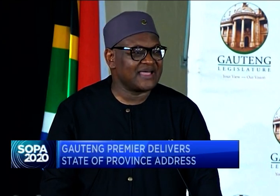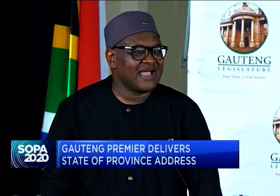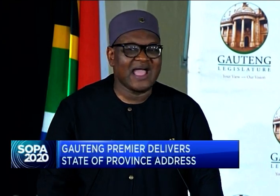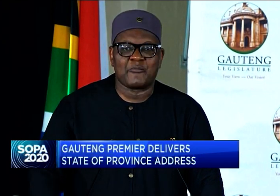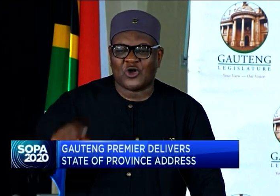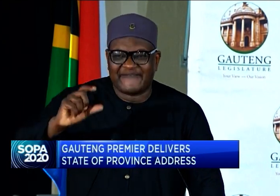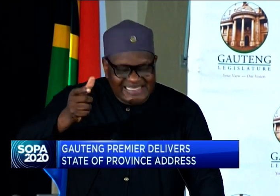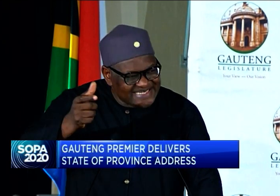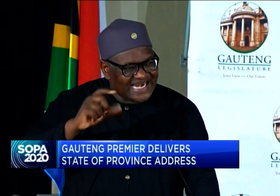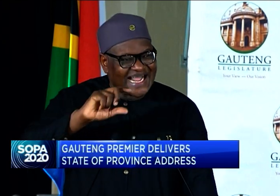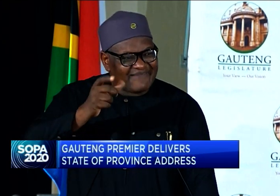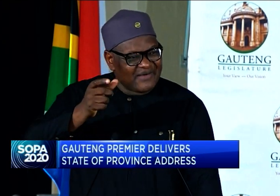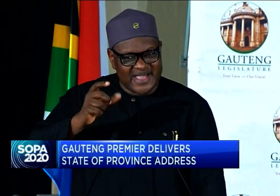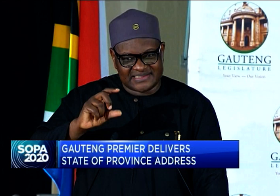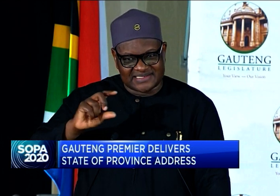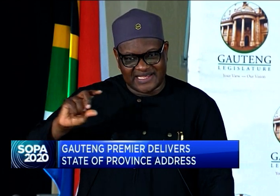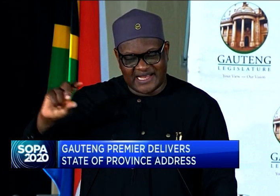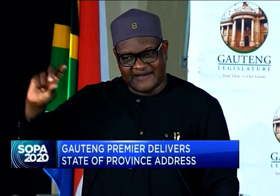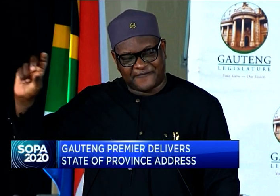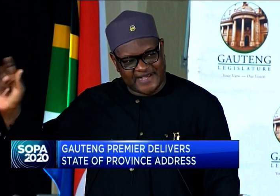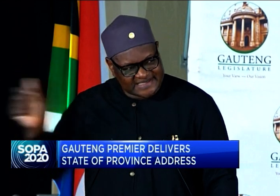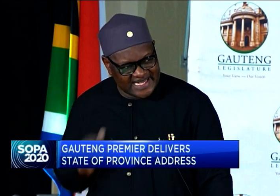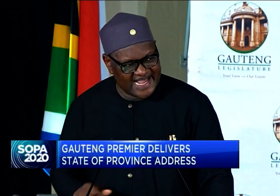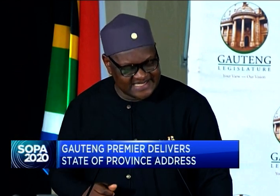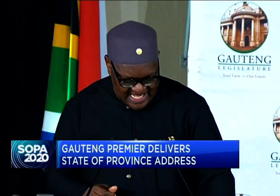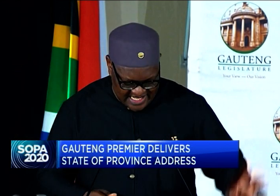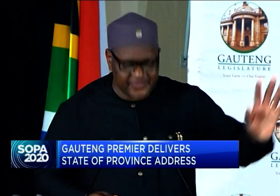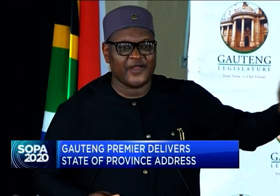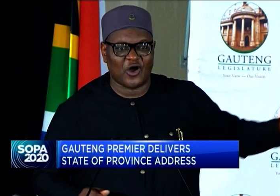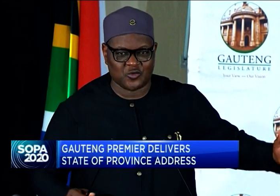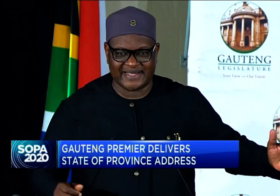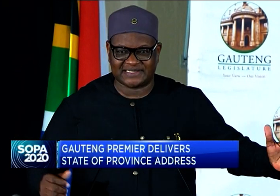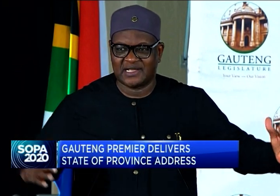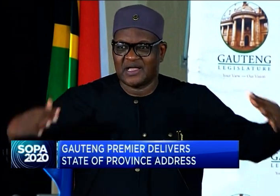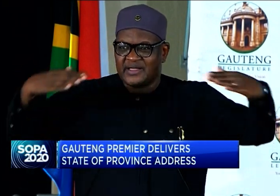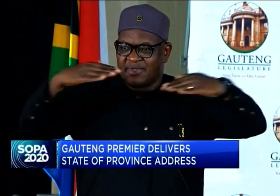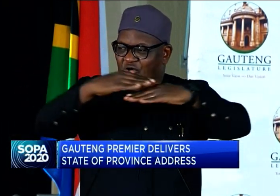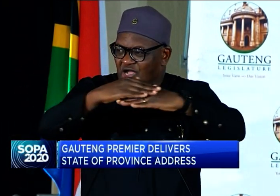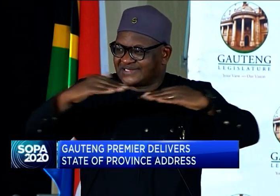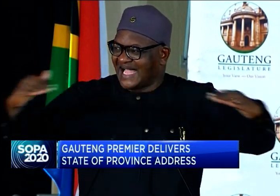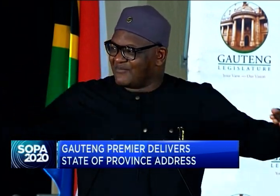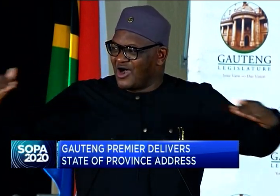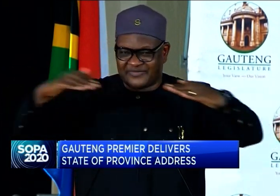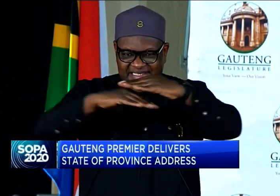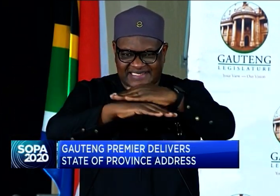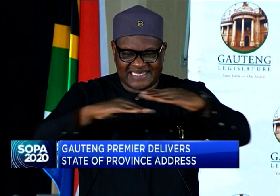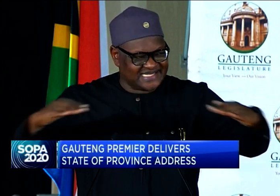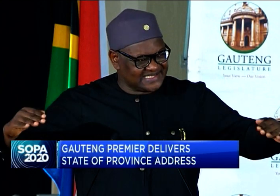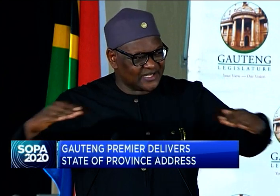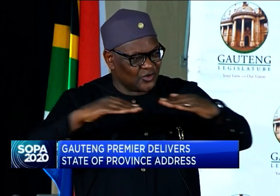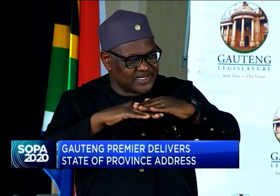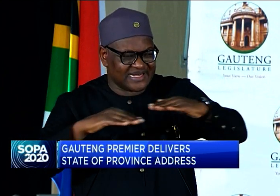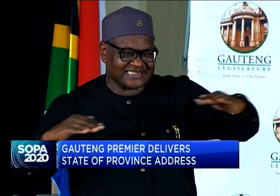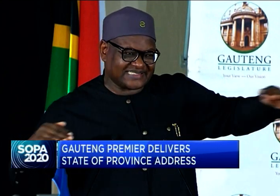with provincial governments in the Free State and in the Northwest, because some of these